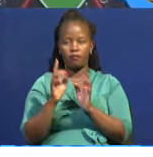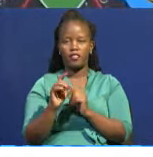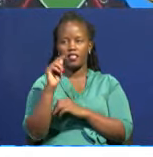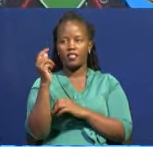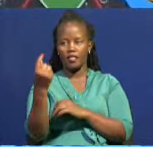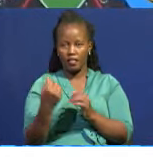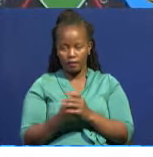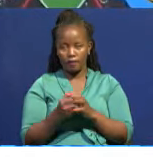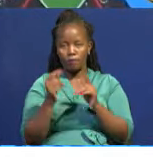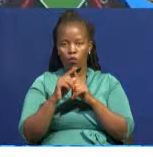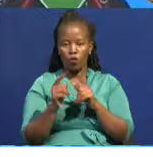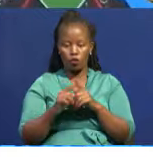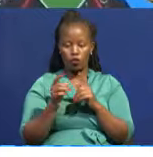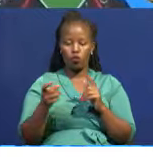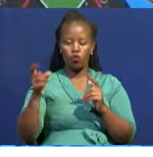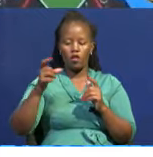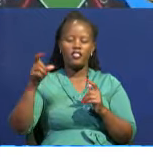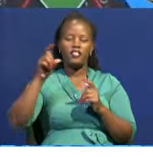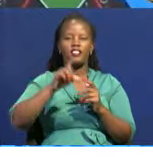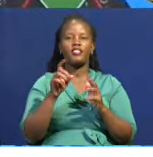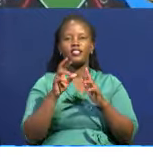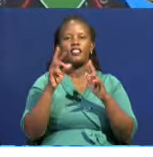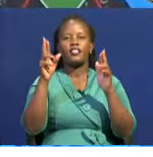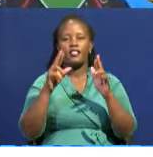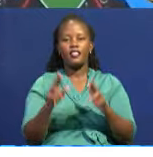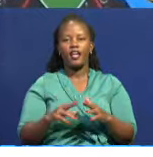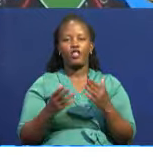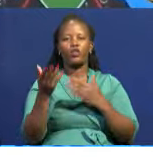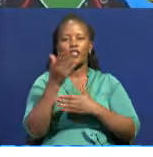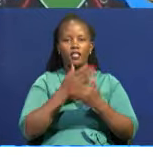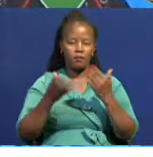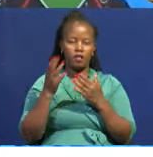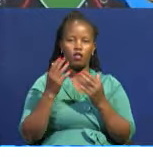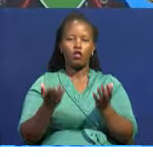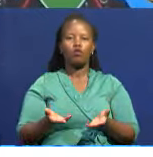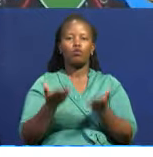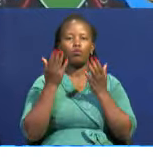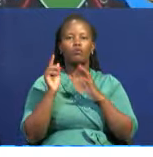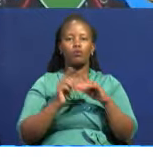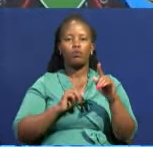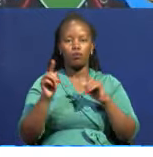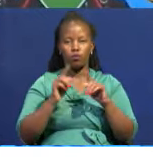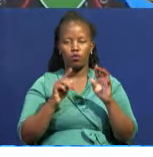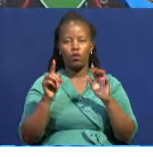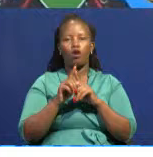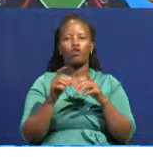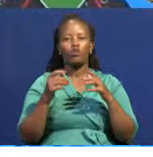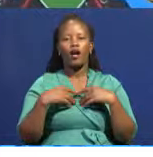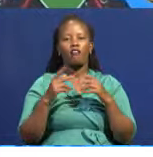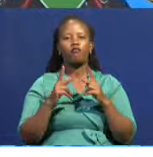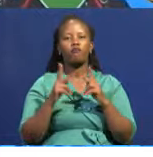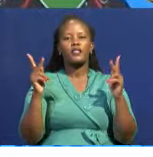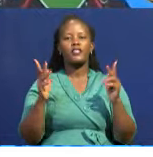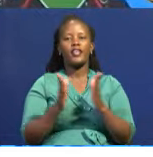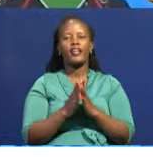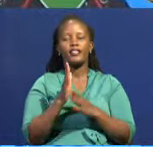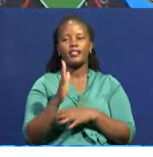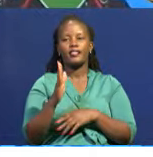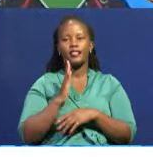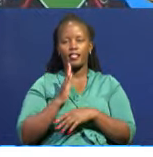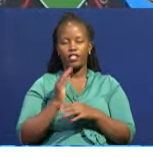increased international engagements that flourish tourism and guarantee our peace and security, among